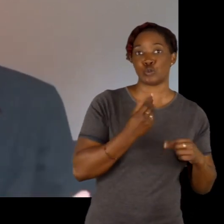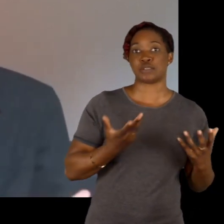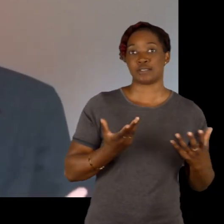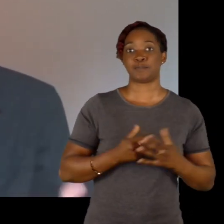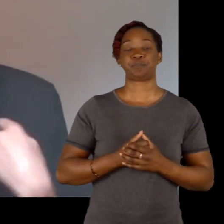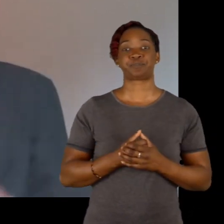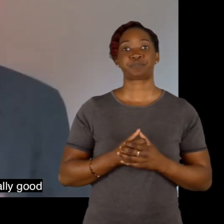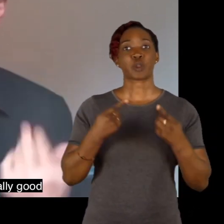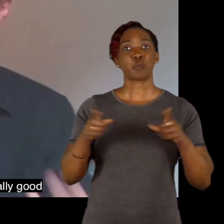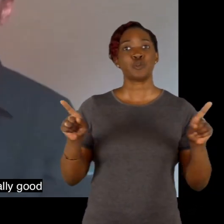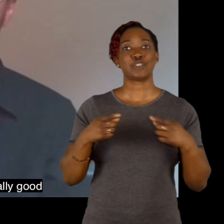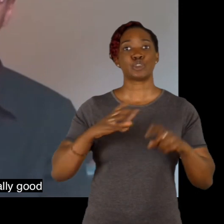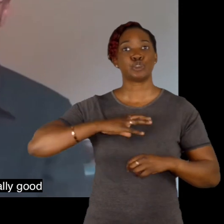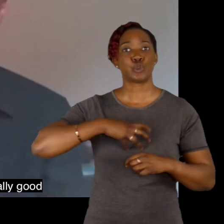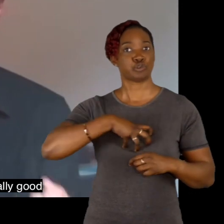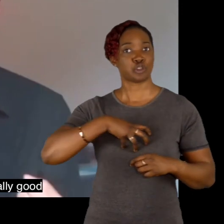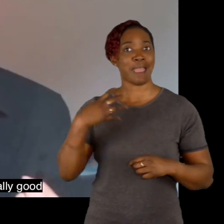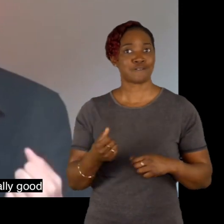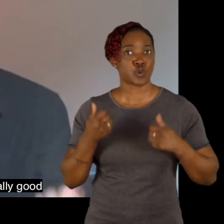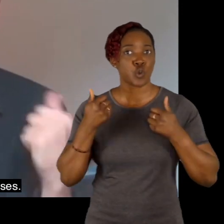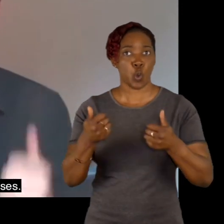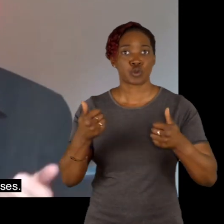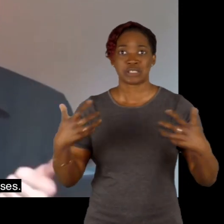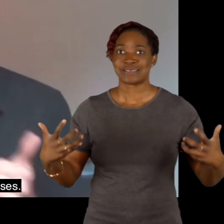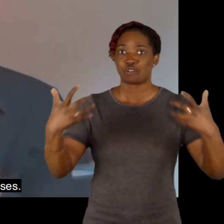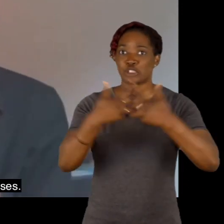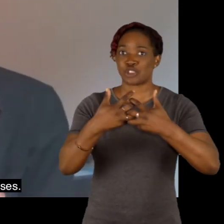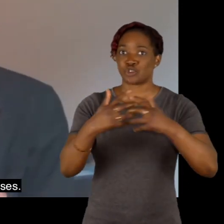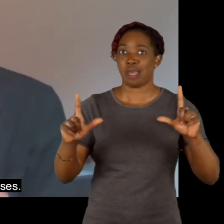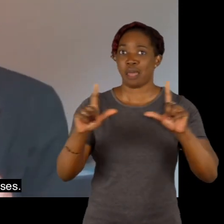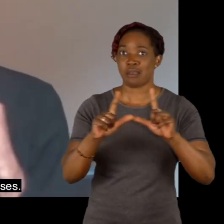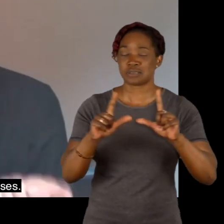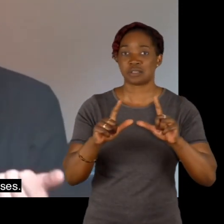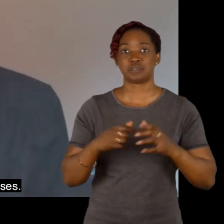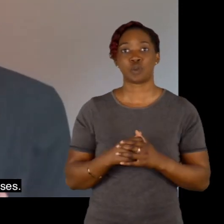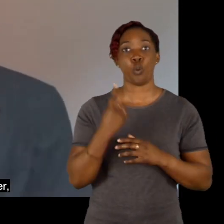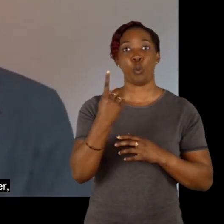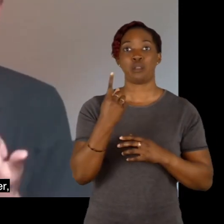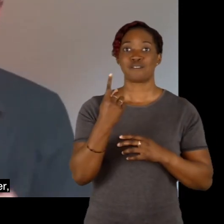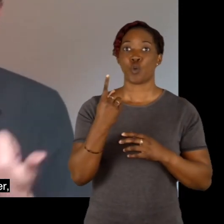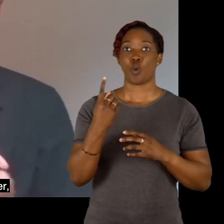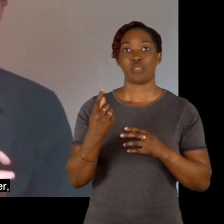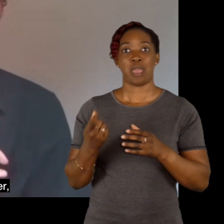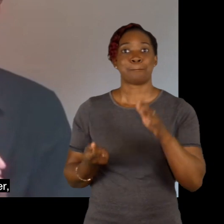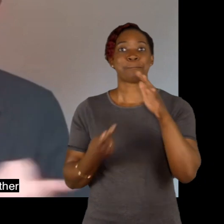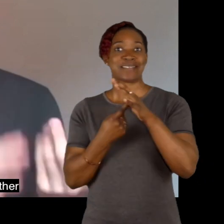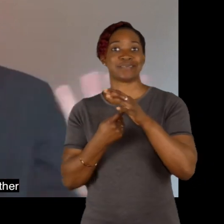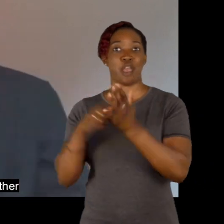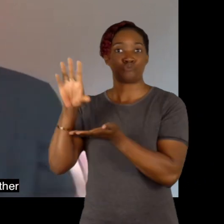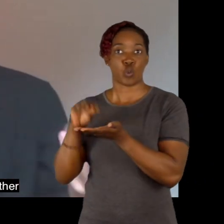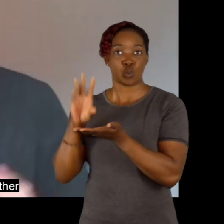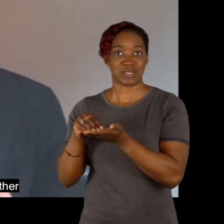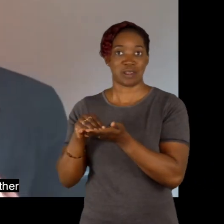compose for the film. The Musicians Union has some really good specimen synchronization licenses. There's one for the master, which